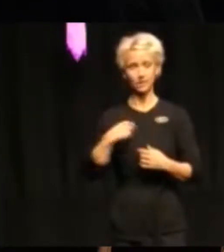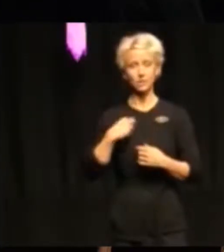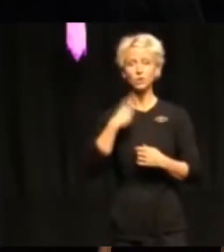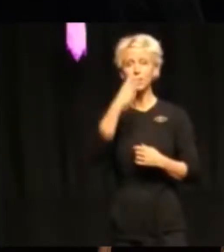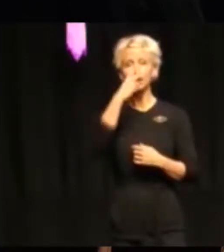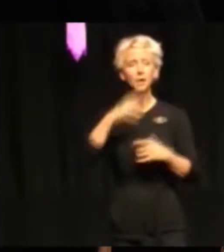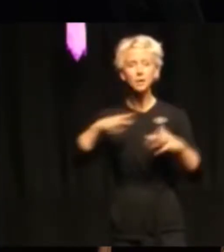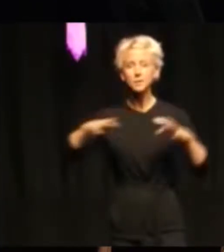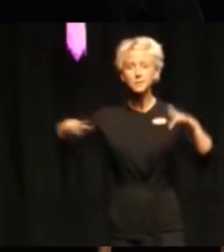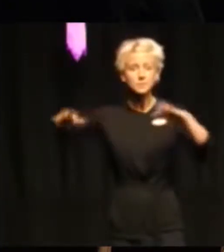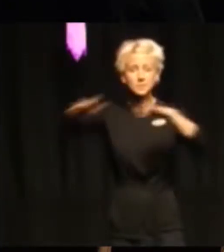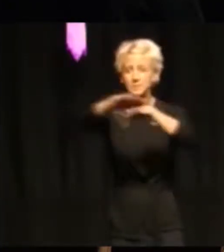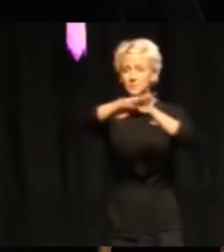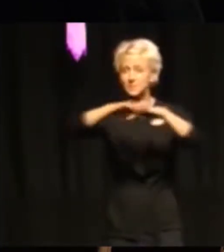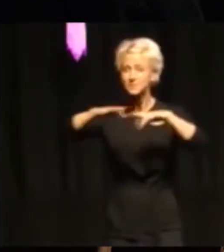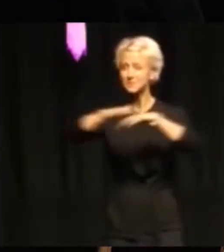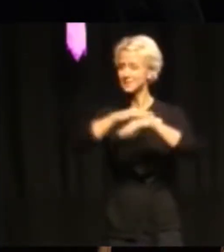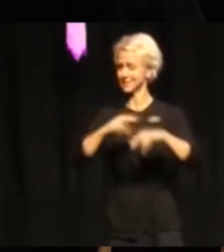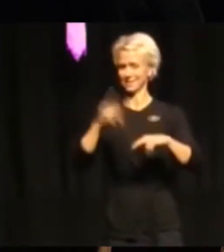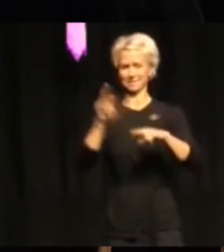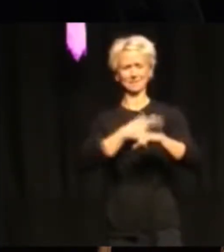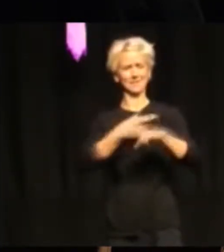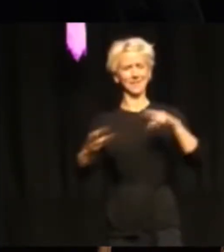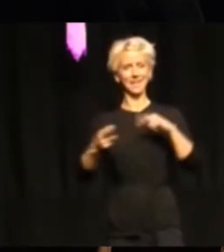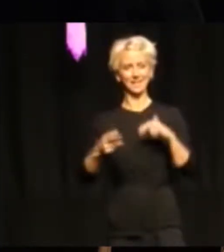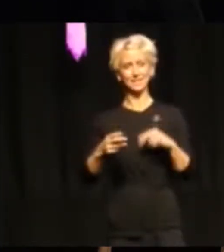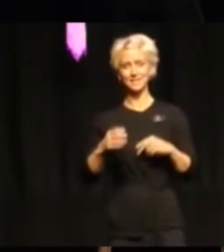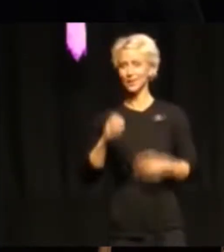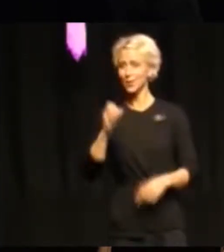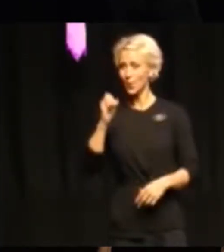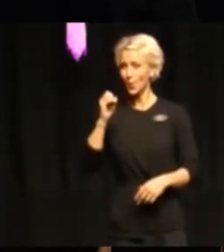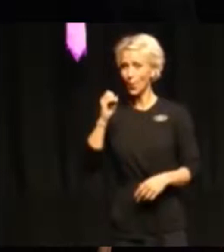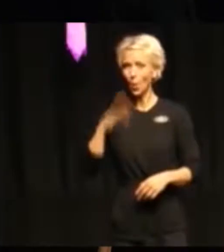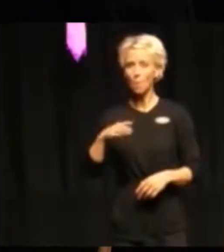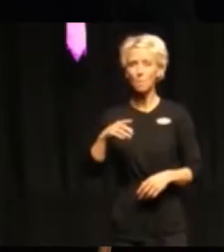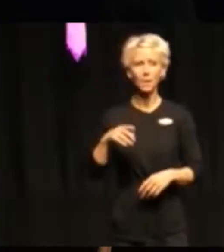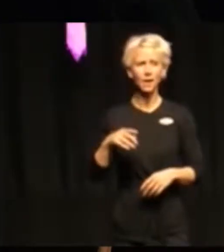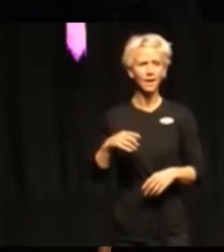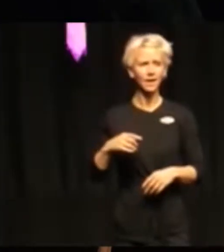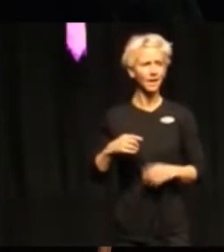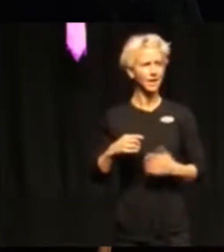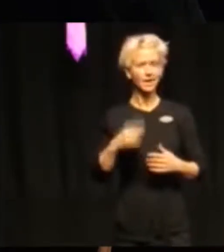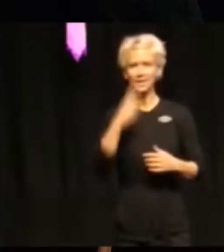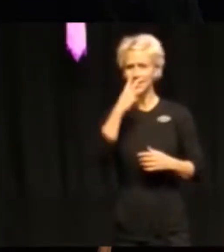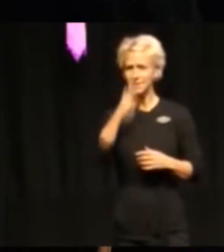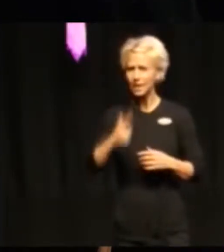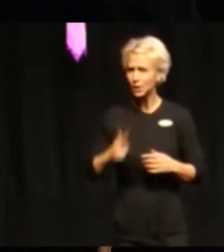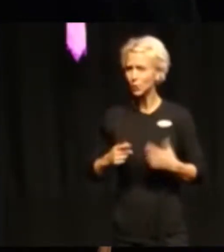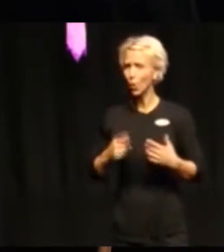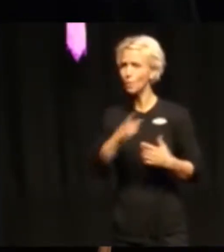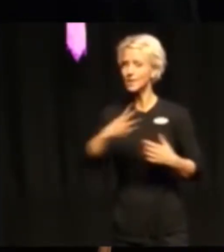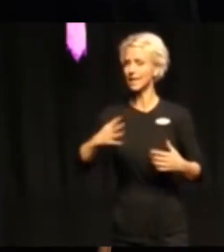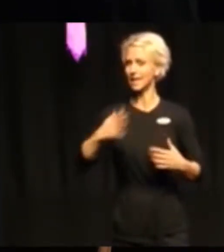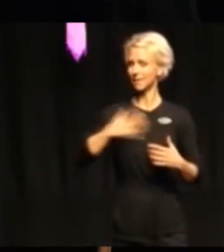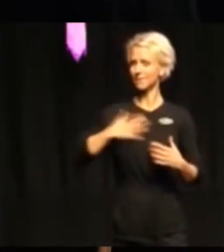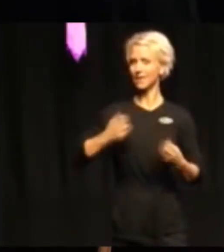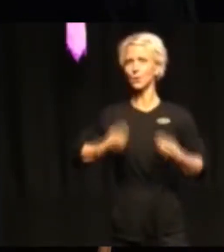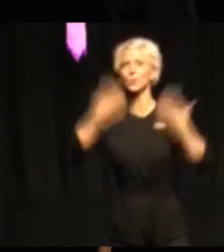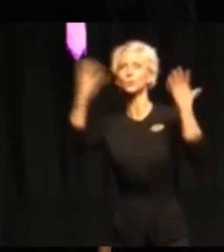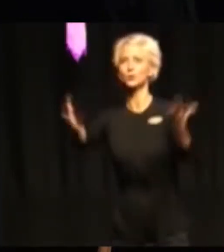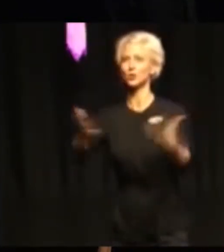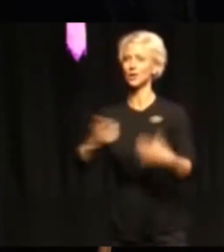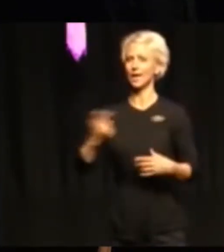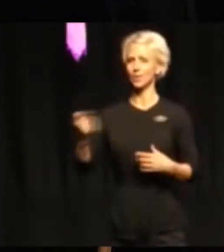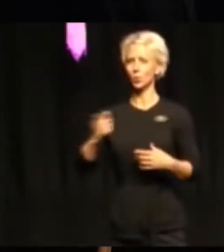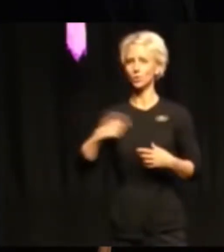into a sea of anonymity. So please, if you're really bored, just like make strong expressions to try and cut